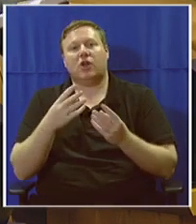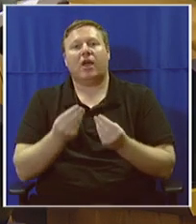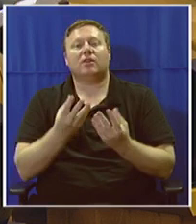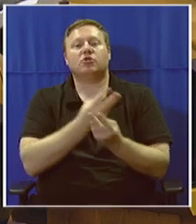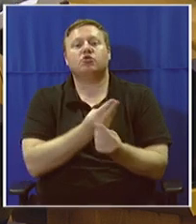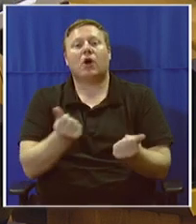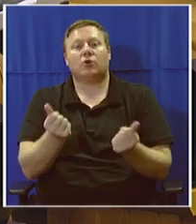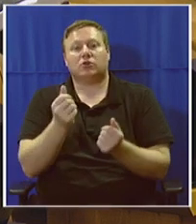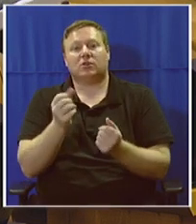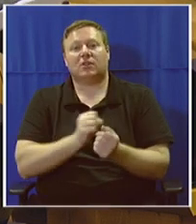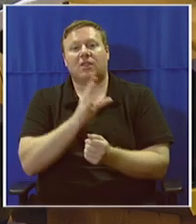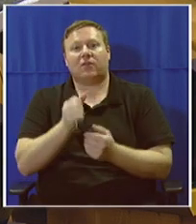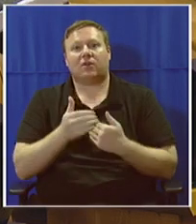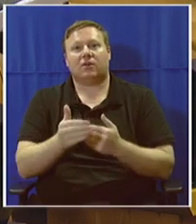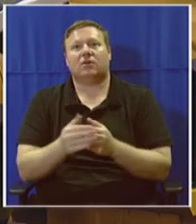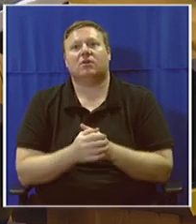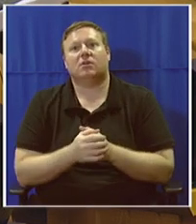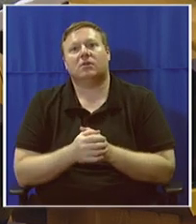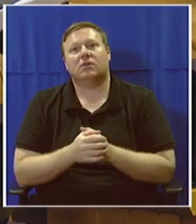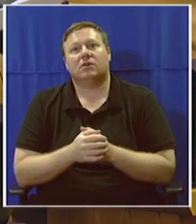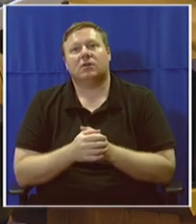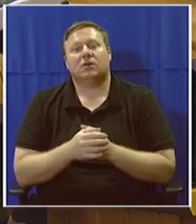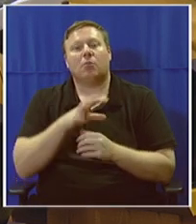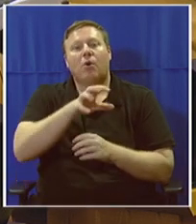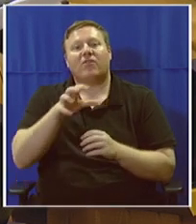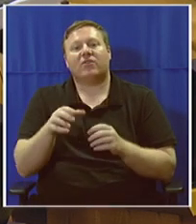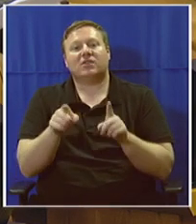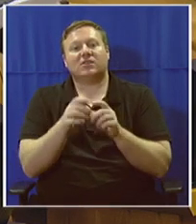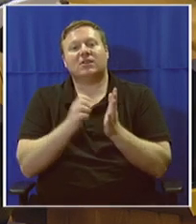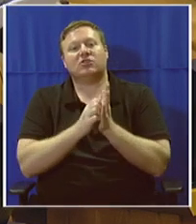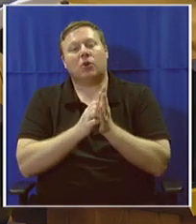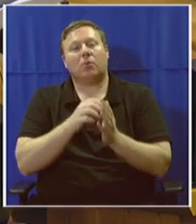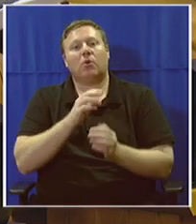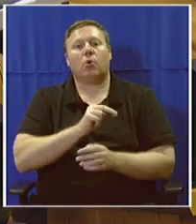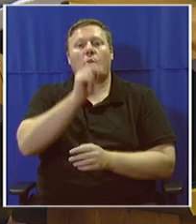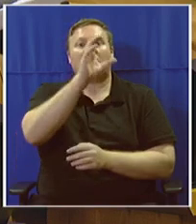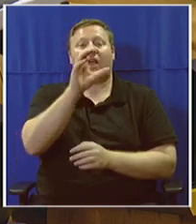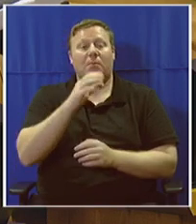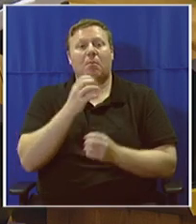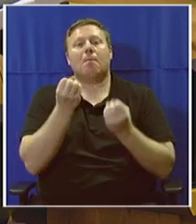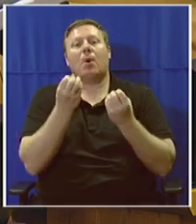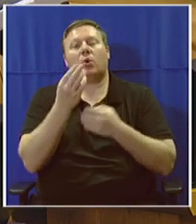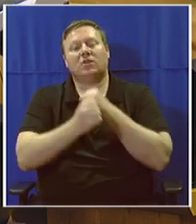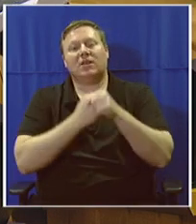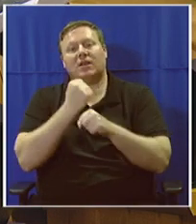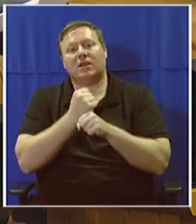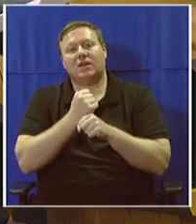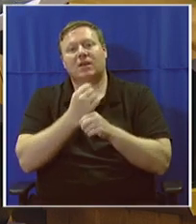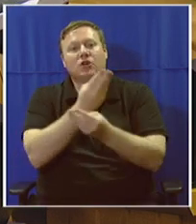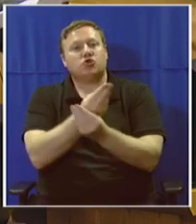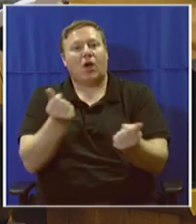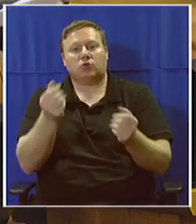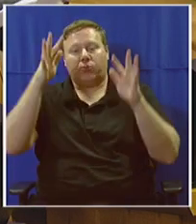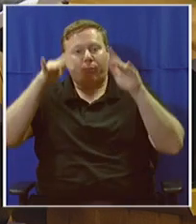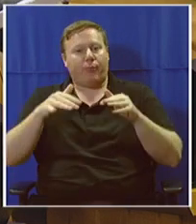notes that provinces such as the Northern Cape are facing multi-year droughts which are threatening food security and the livelihoods of